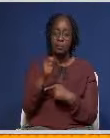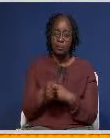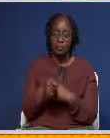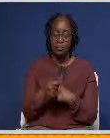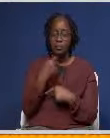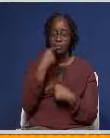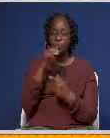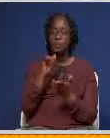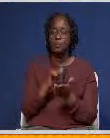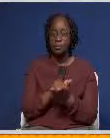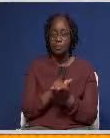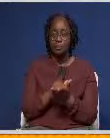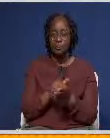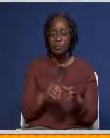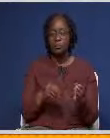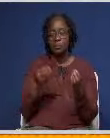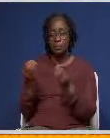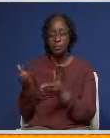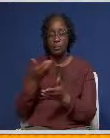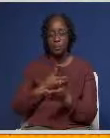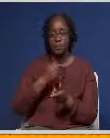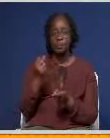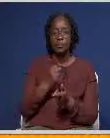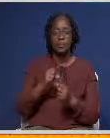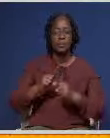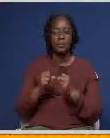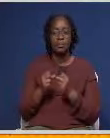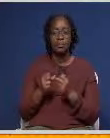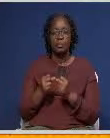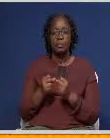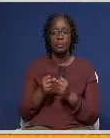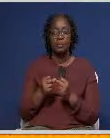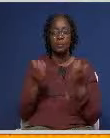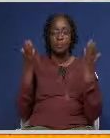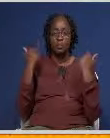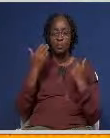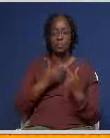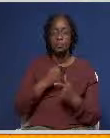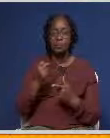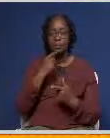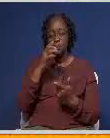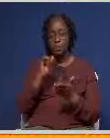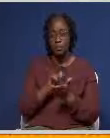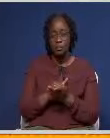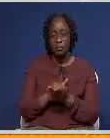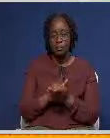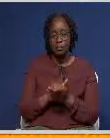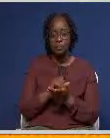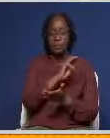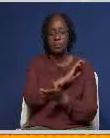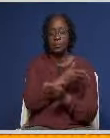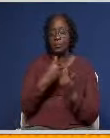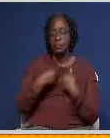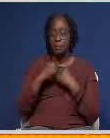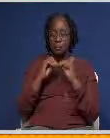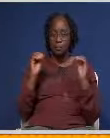to now say that you are taking this matter to the Njunicheke, and I'm very happy that the Njunicheke of Meru have actually said that they don't have the capacity